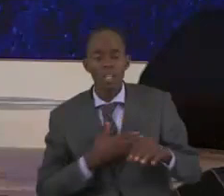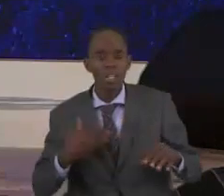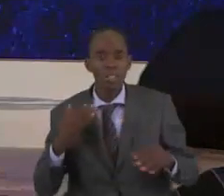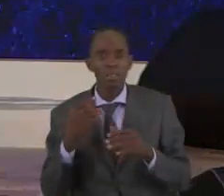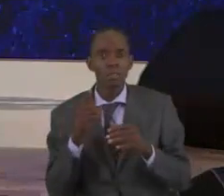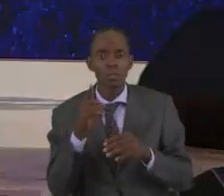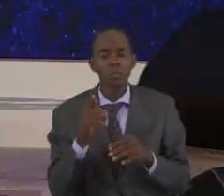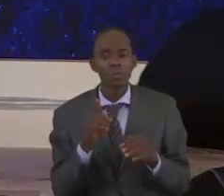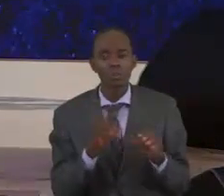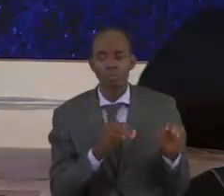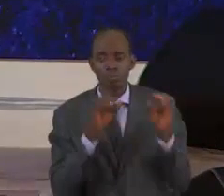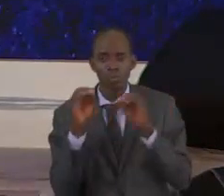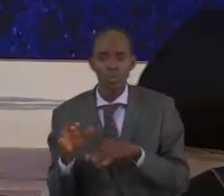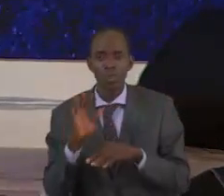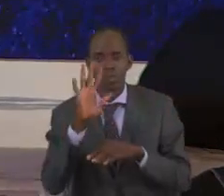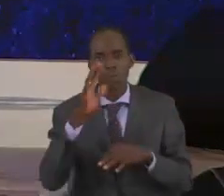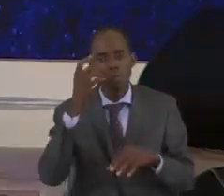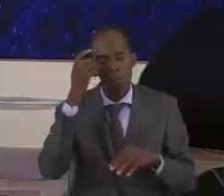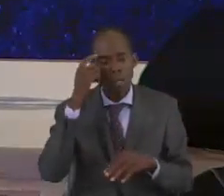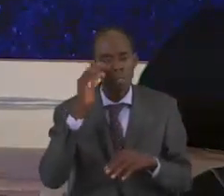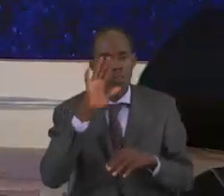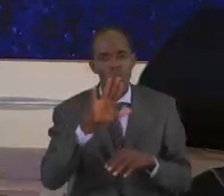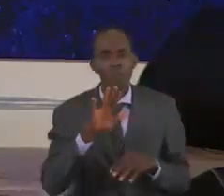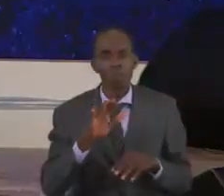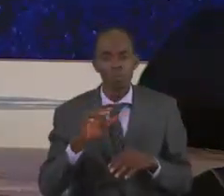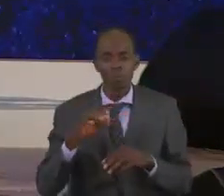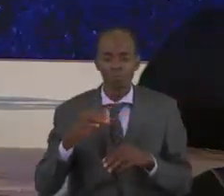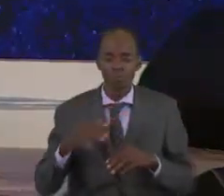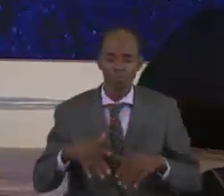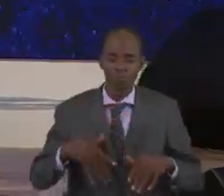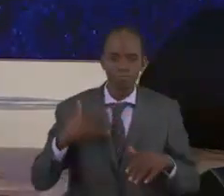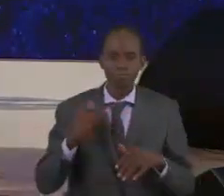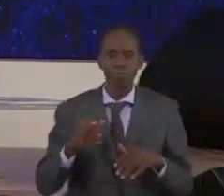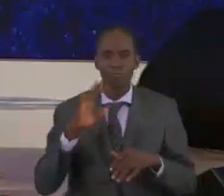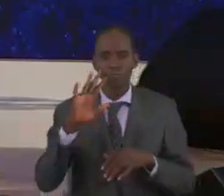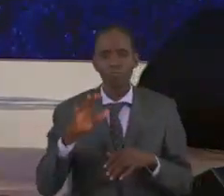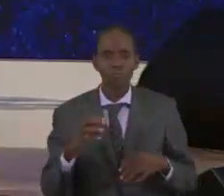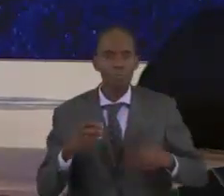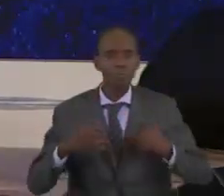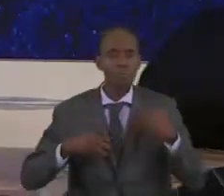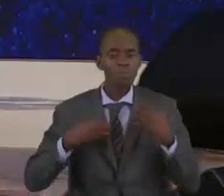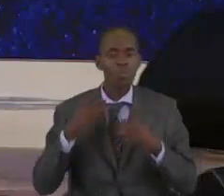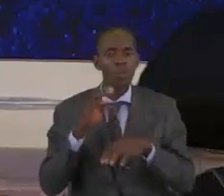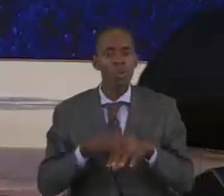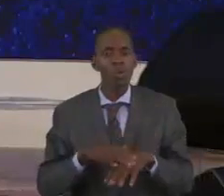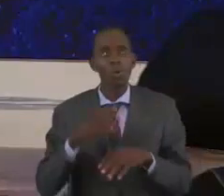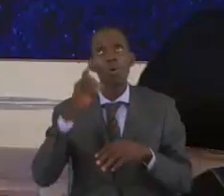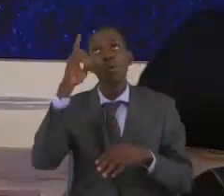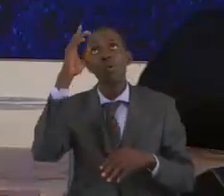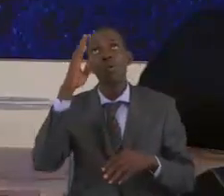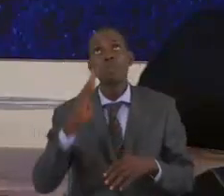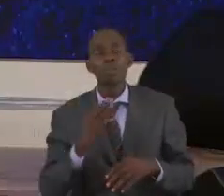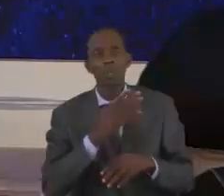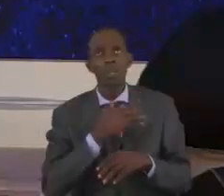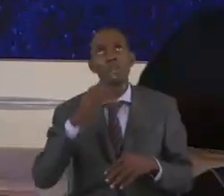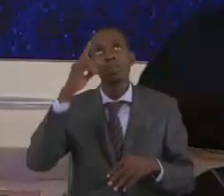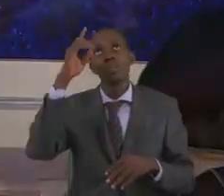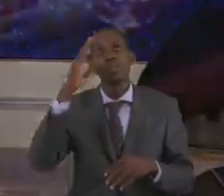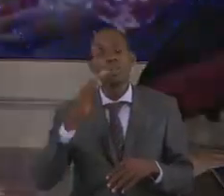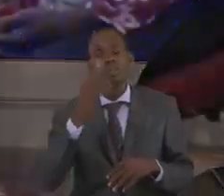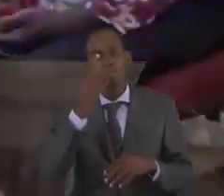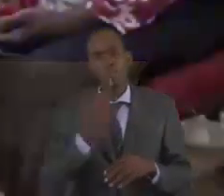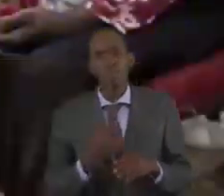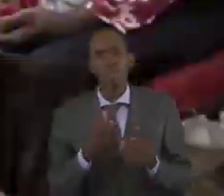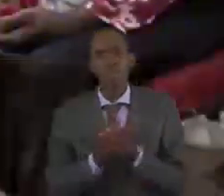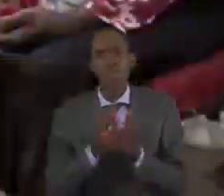center your mind, you center your affection, and you center your devotion on God and God alone. That's